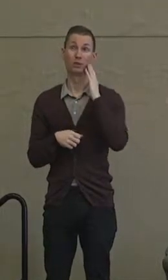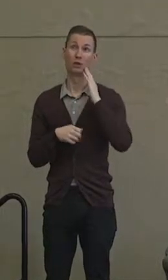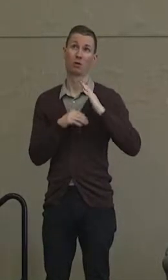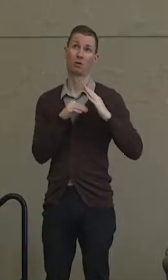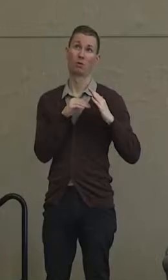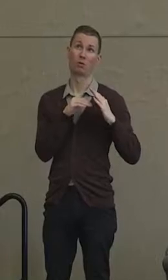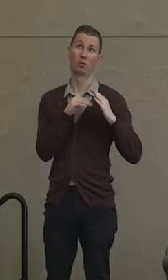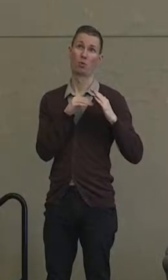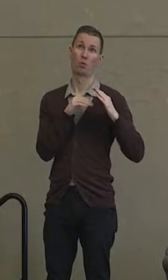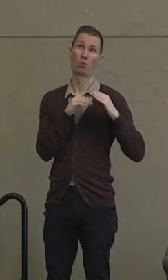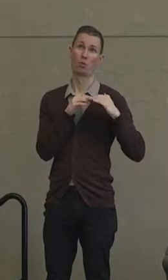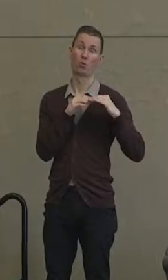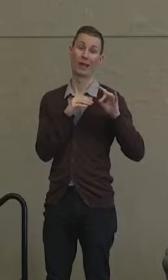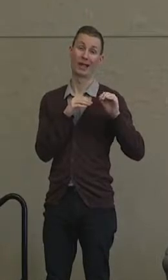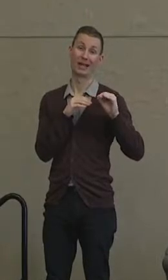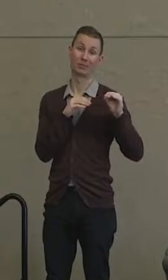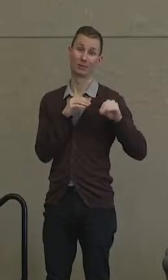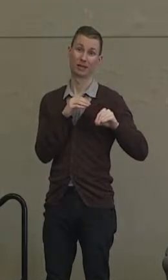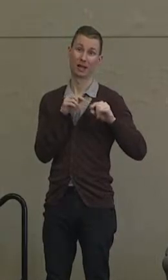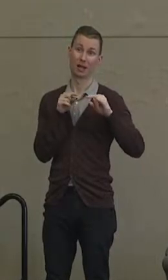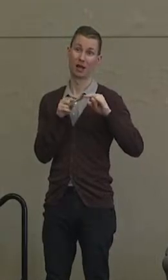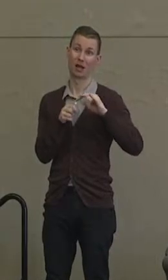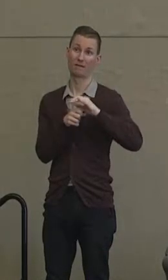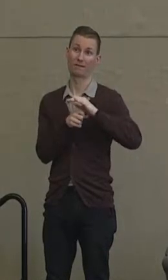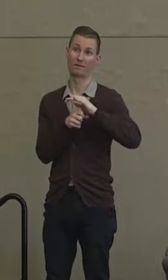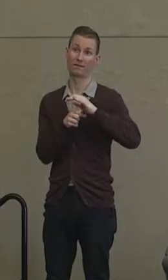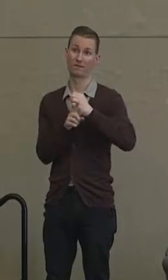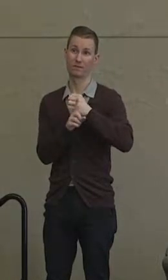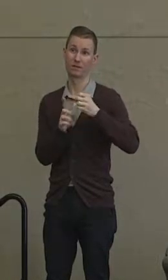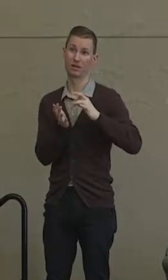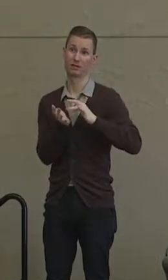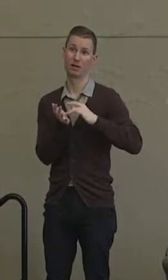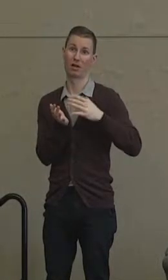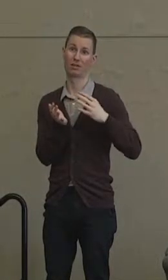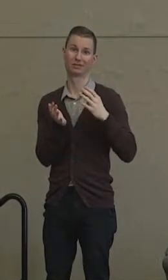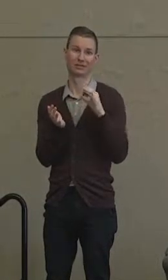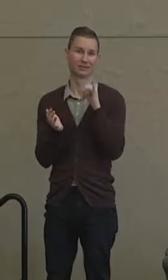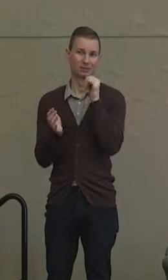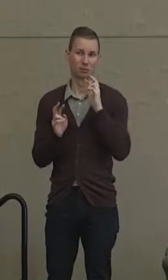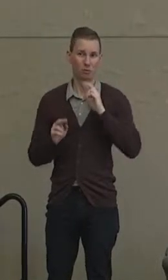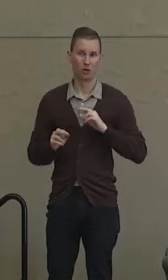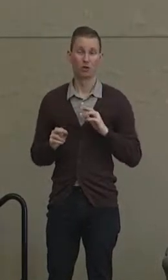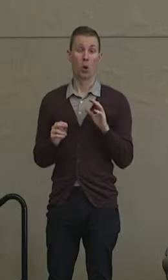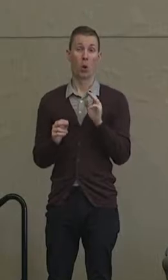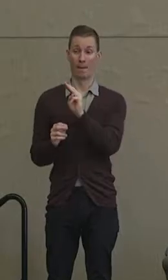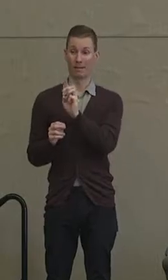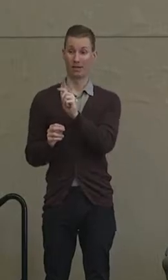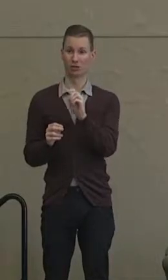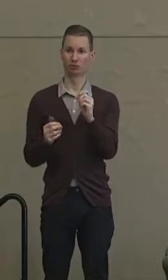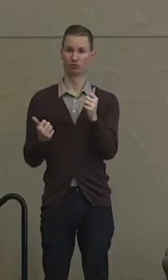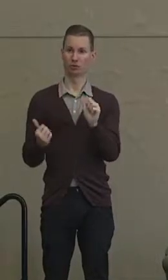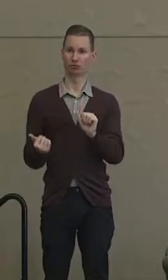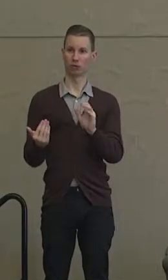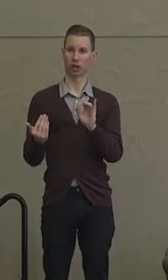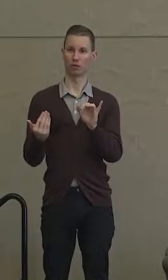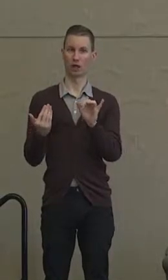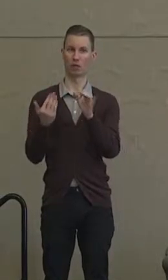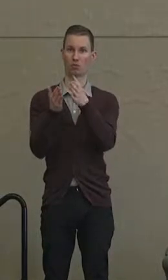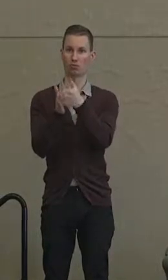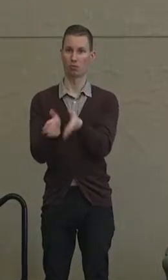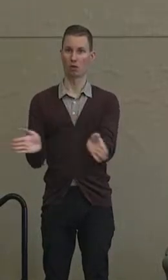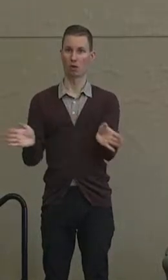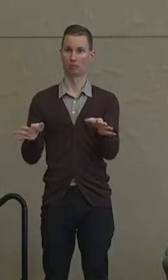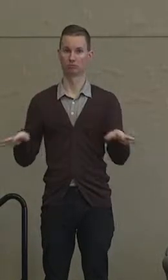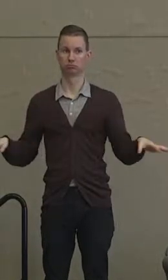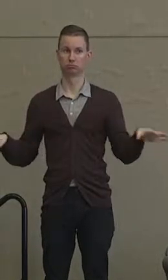of assaults and harassment is not reported. So Me Too is trying to address that widespread nature and